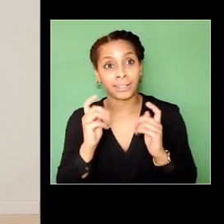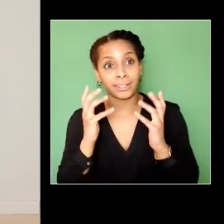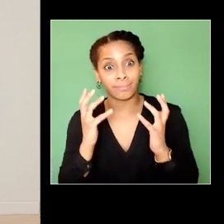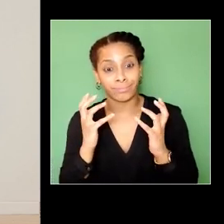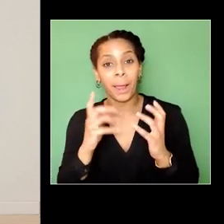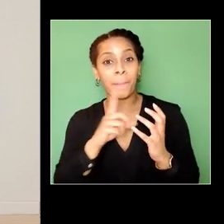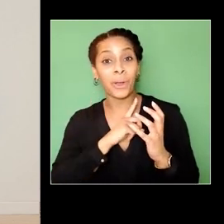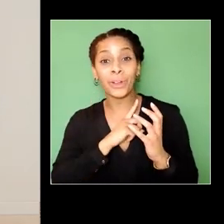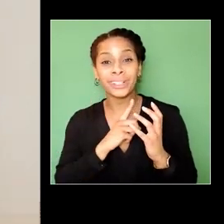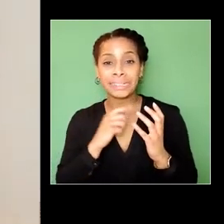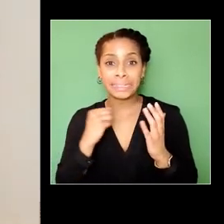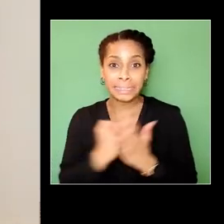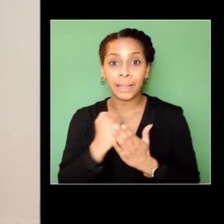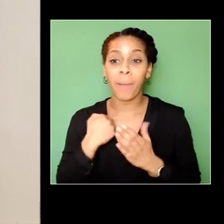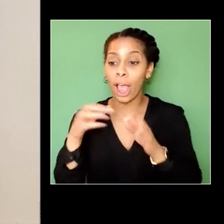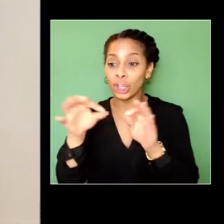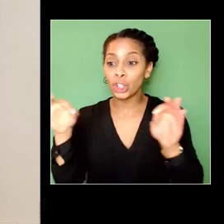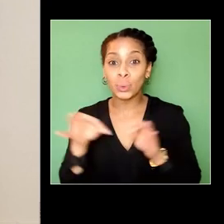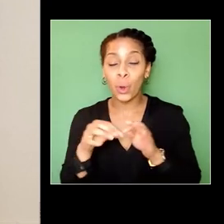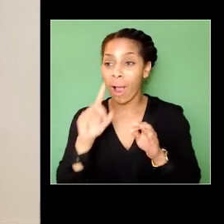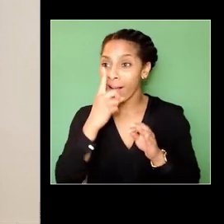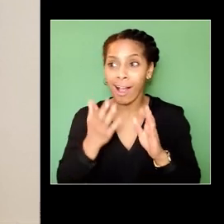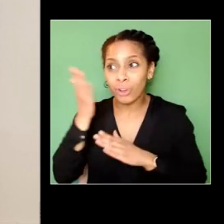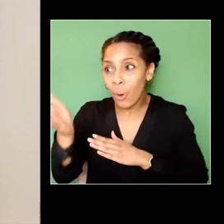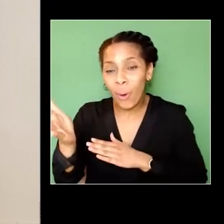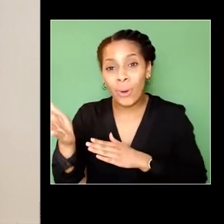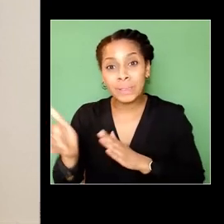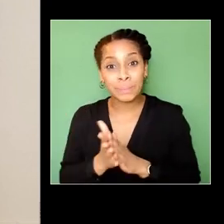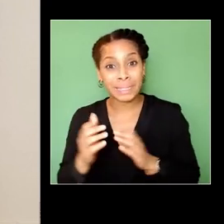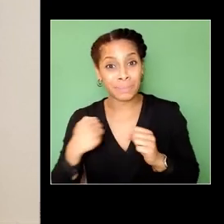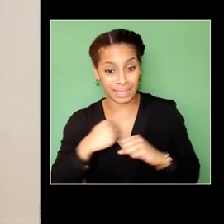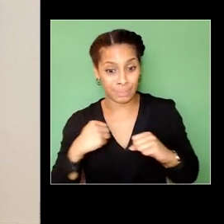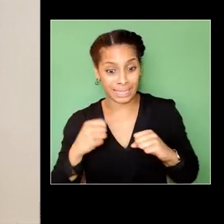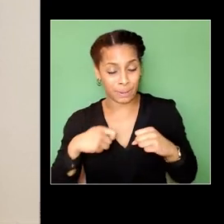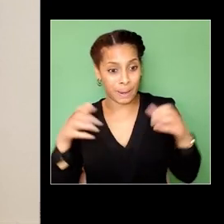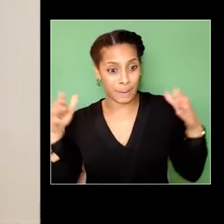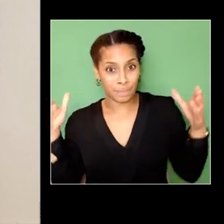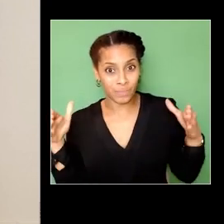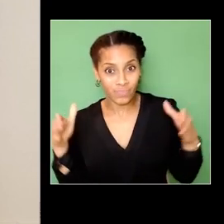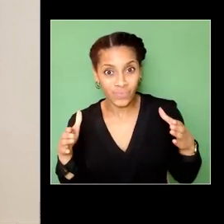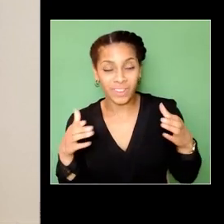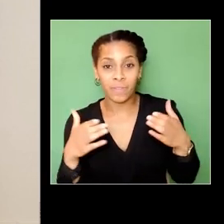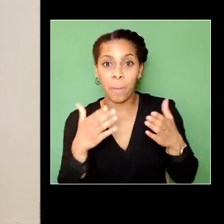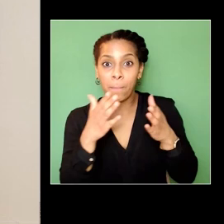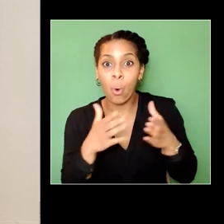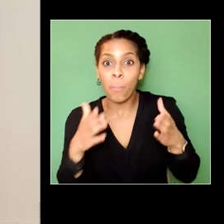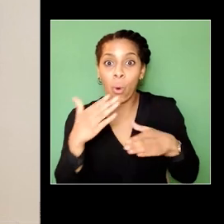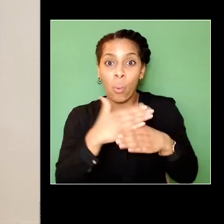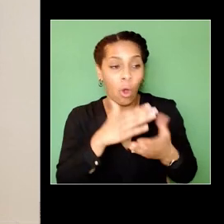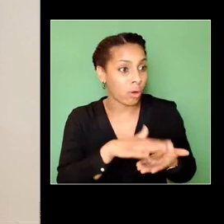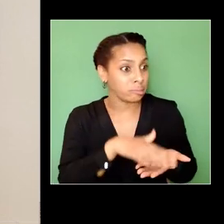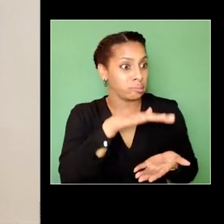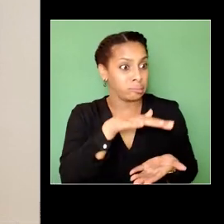to my studio at the moment, so I'm working in this very tight space, but like with more and more and more appearing around me, and that is